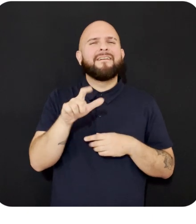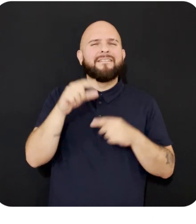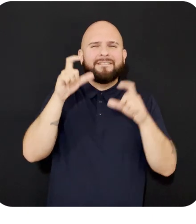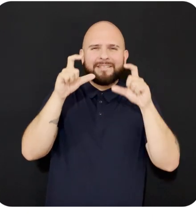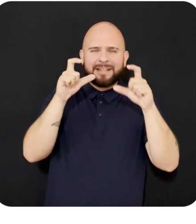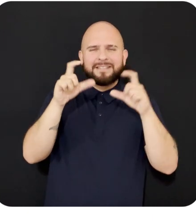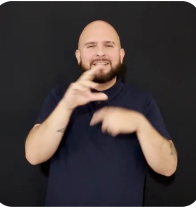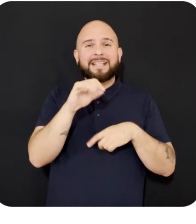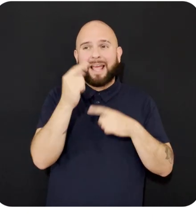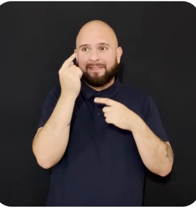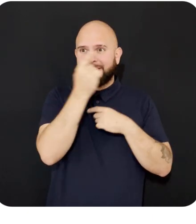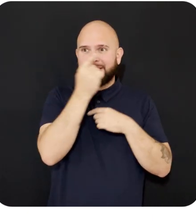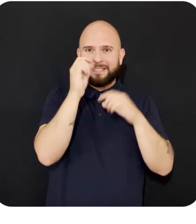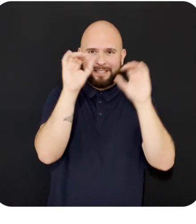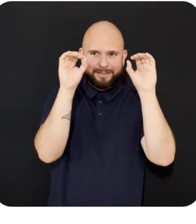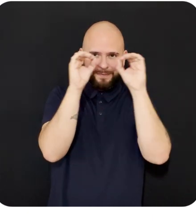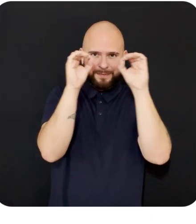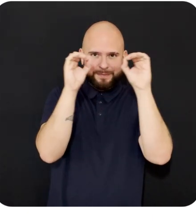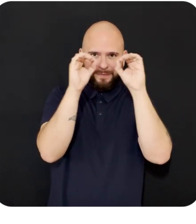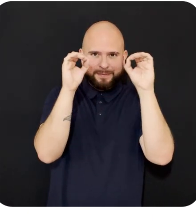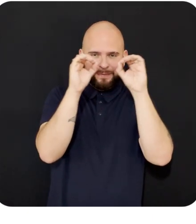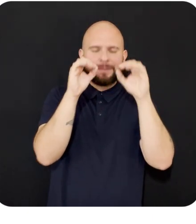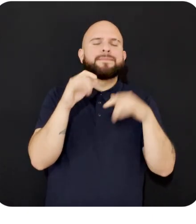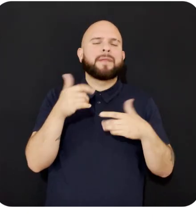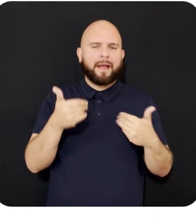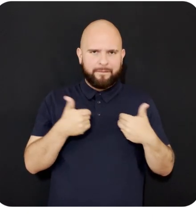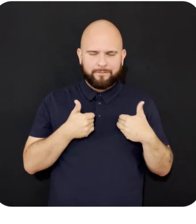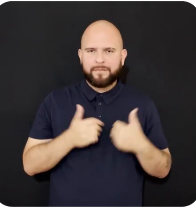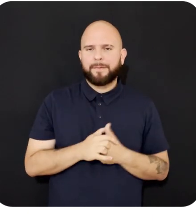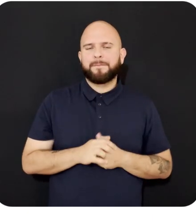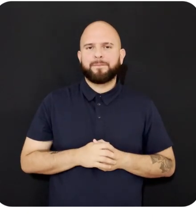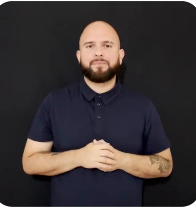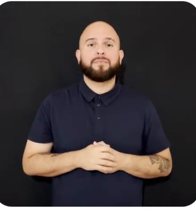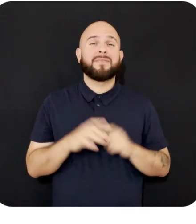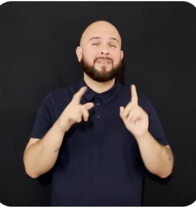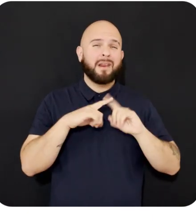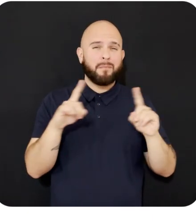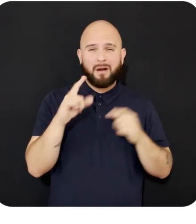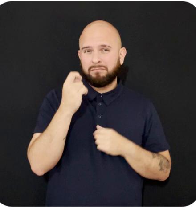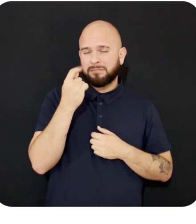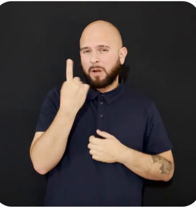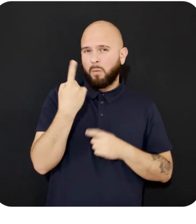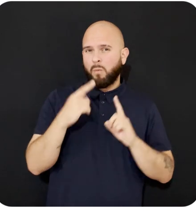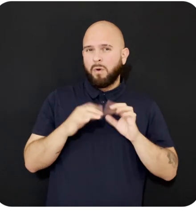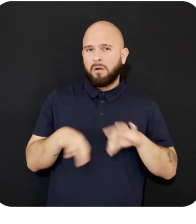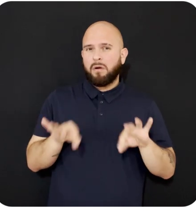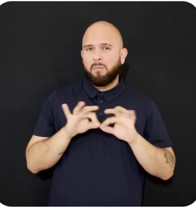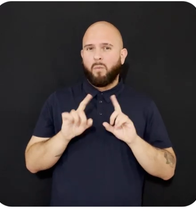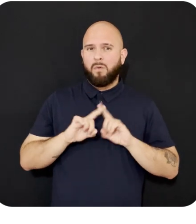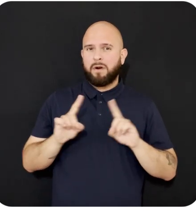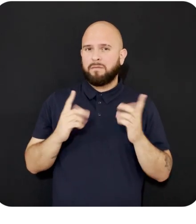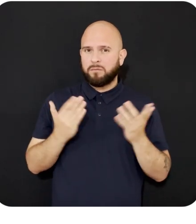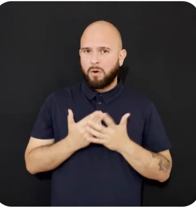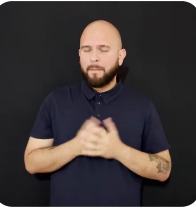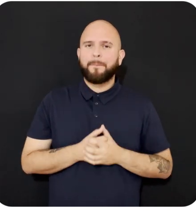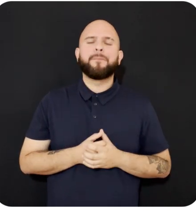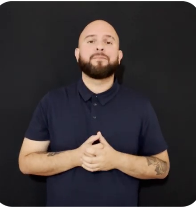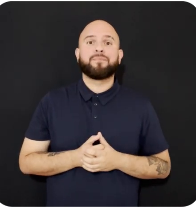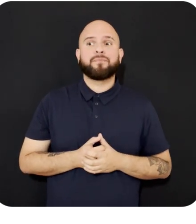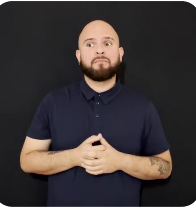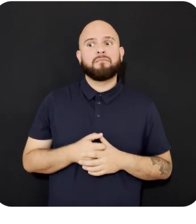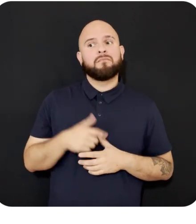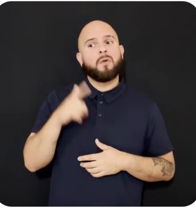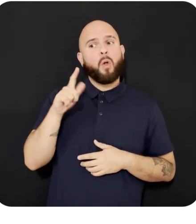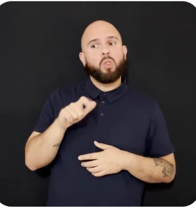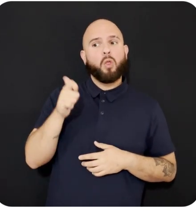3-stage interaxial distance, or IAD, adjustment. However, the important difference to note here is that even